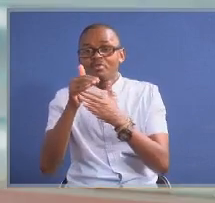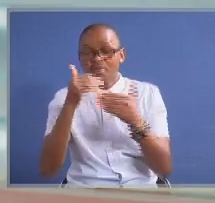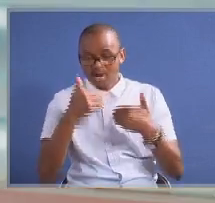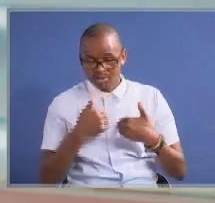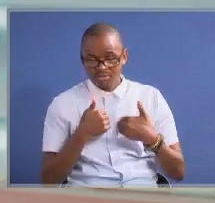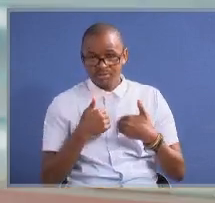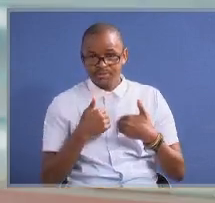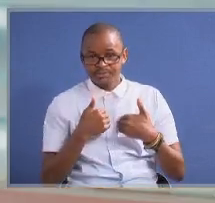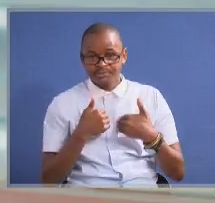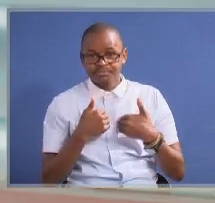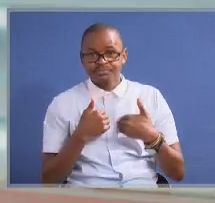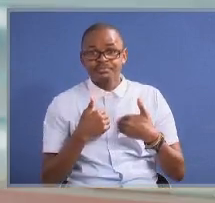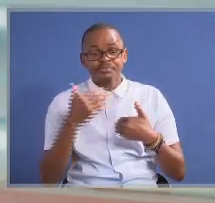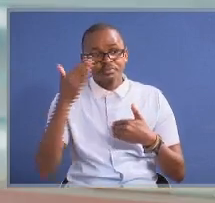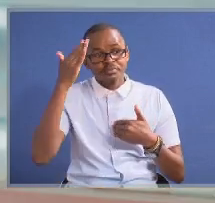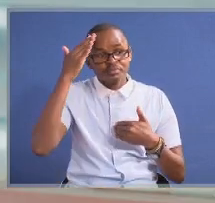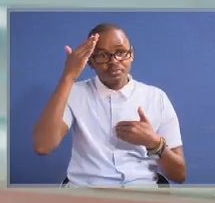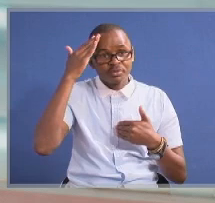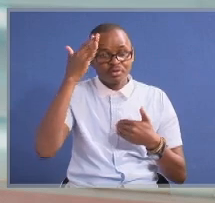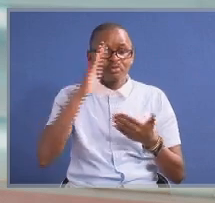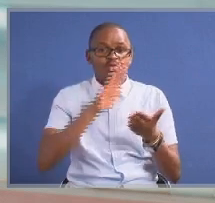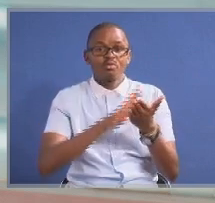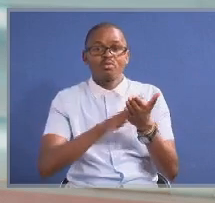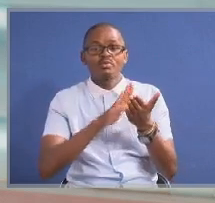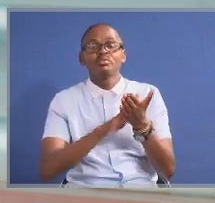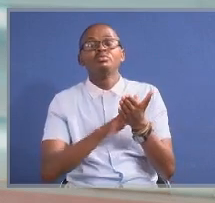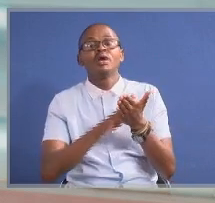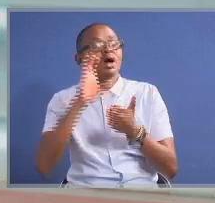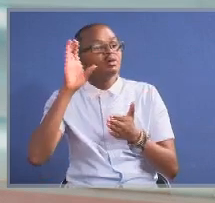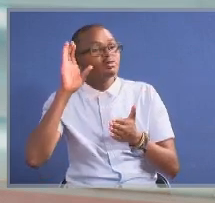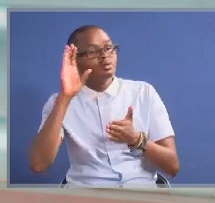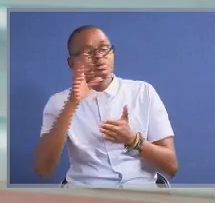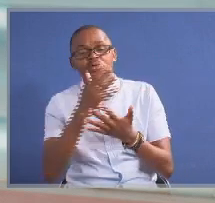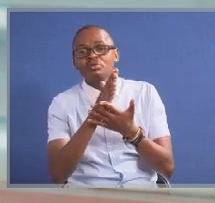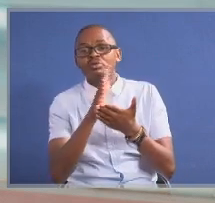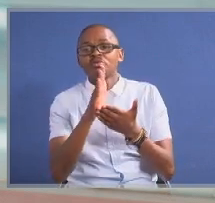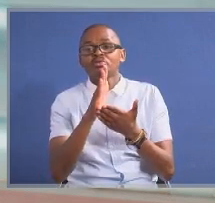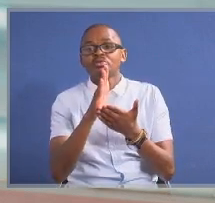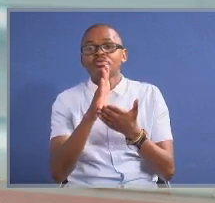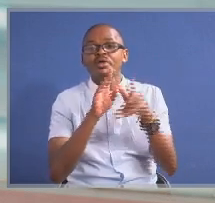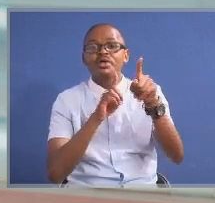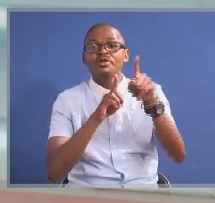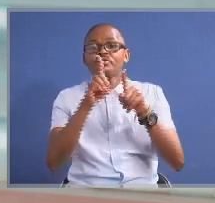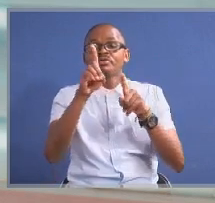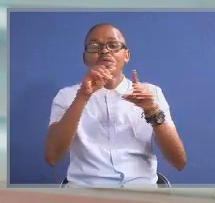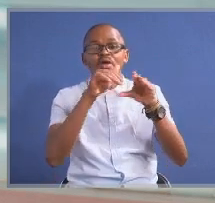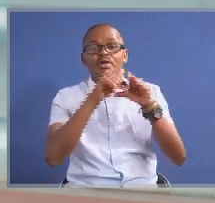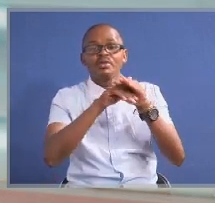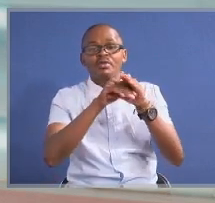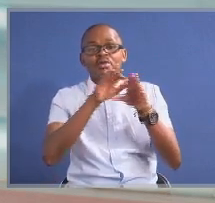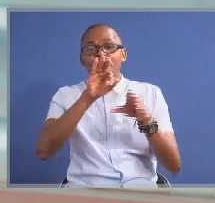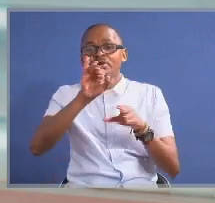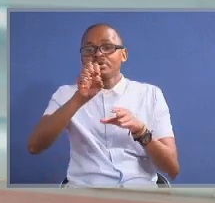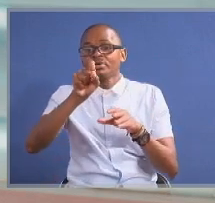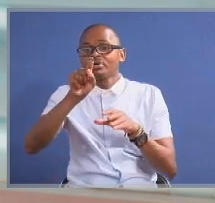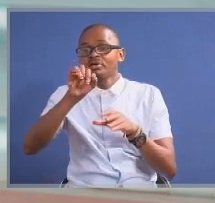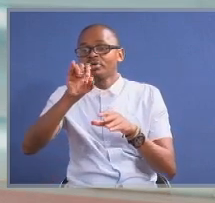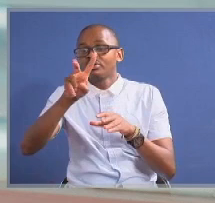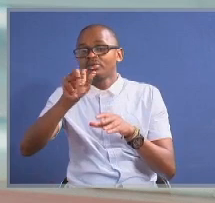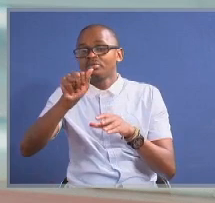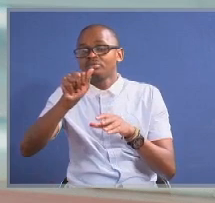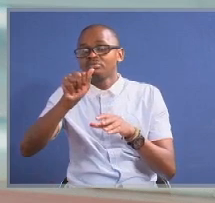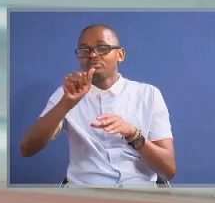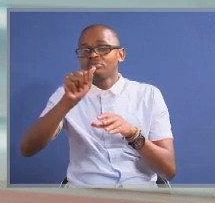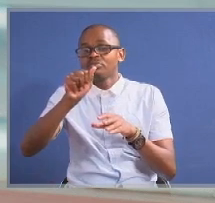have. However, just to comment on something I overheard sure. with somebody, you know, now the tourism sector and the festivities in the country and of course